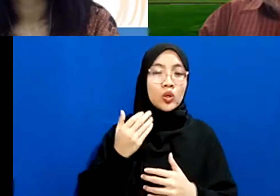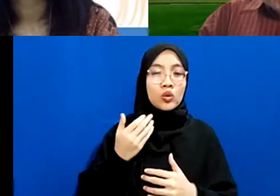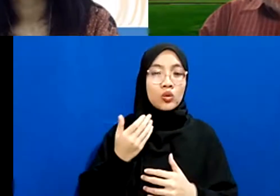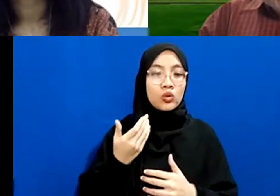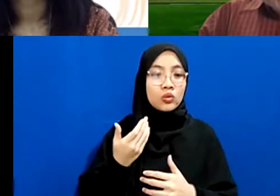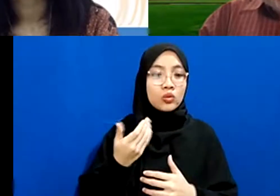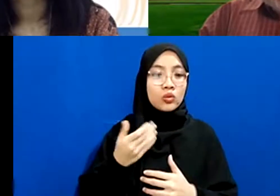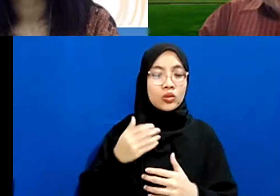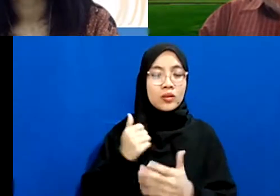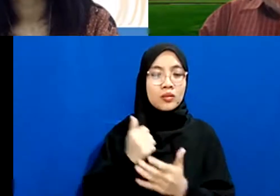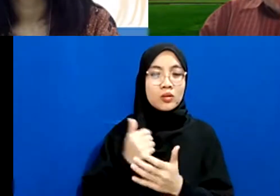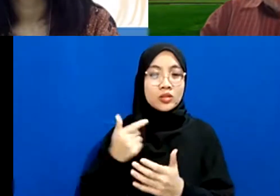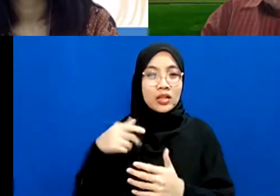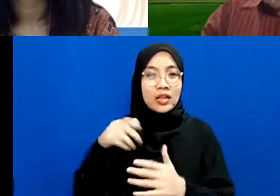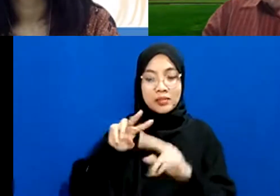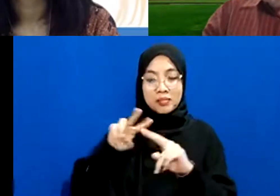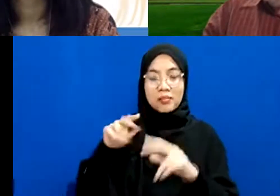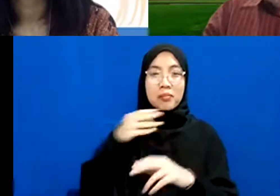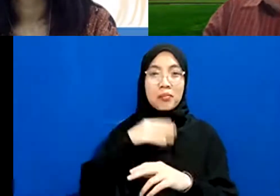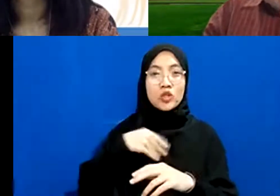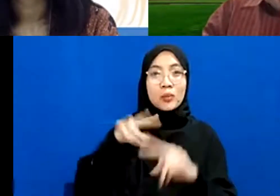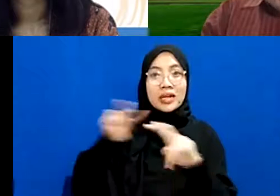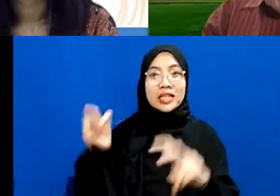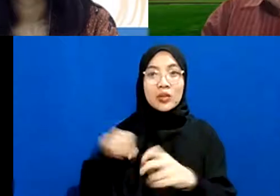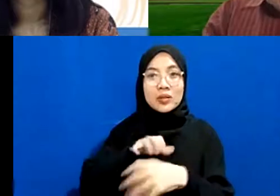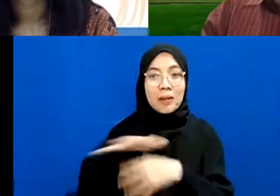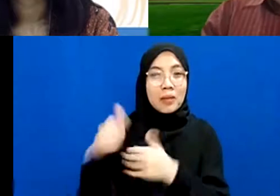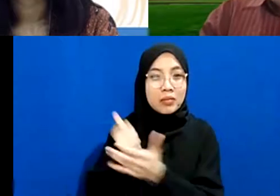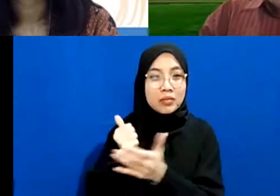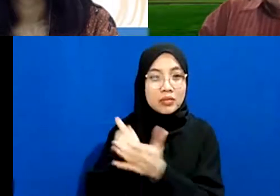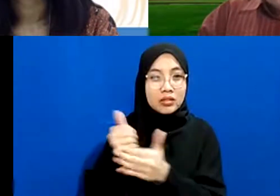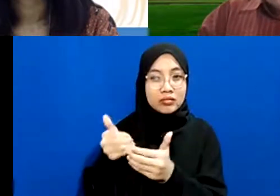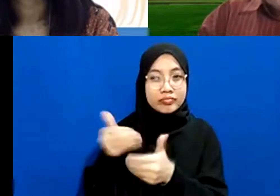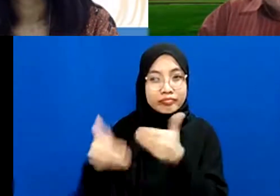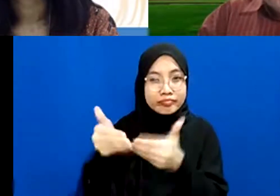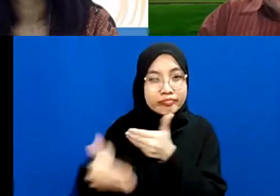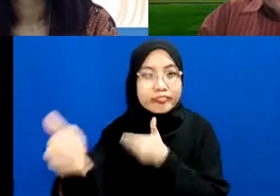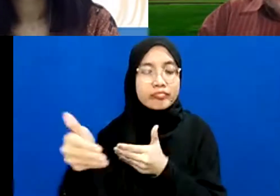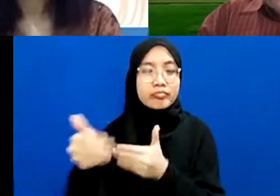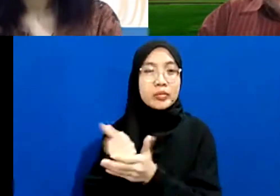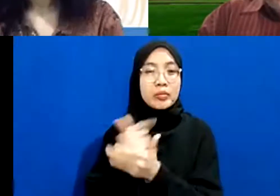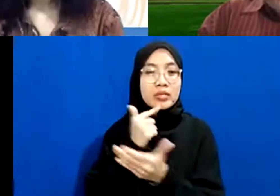causal data? How are you going to look at the lifelong side of this?